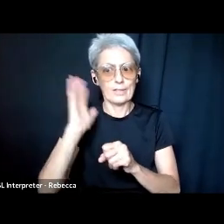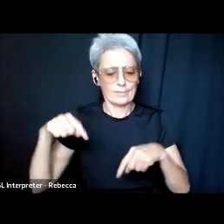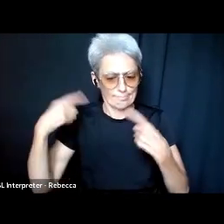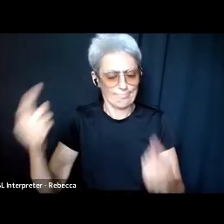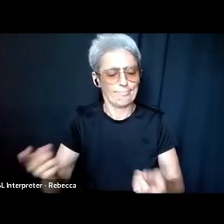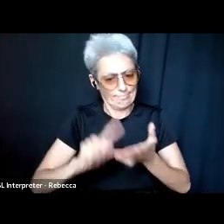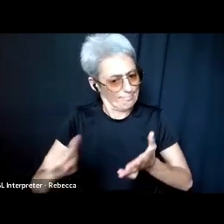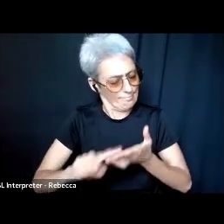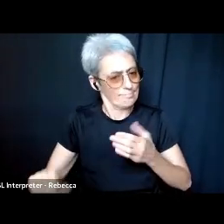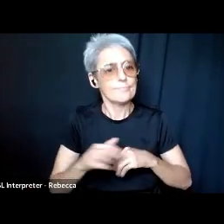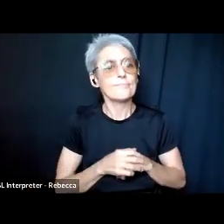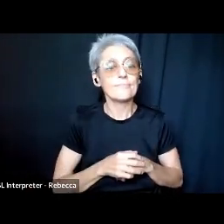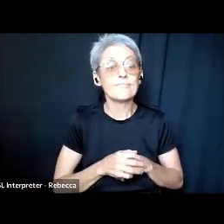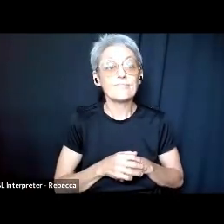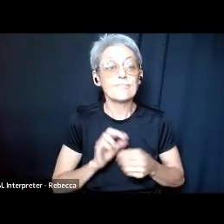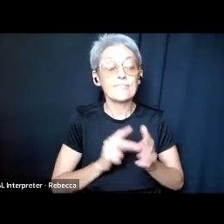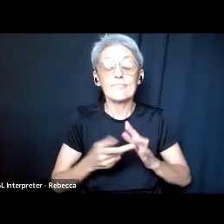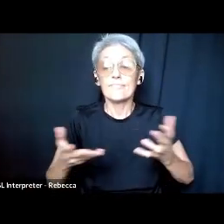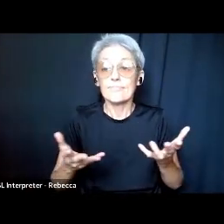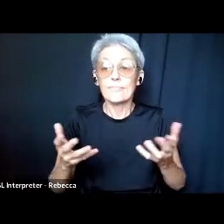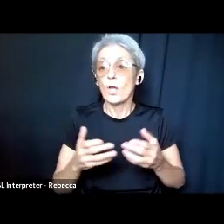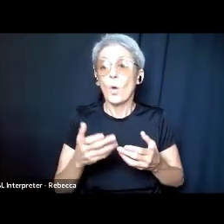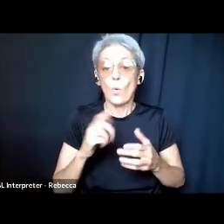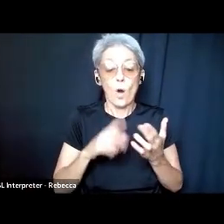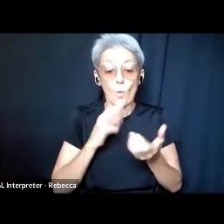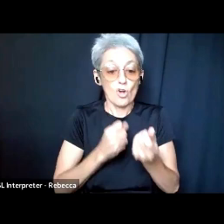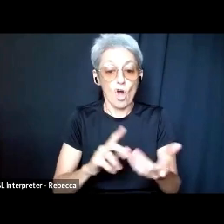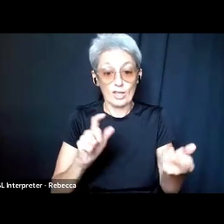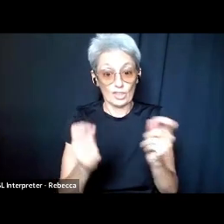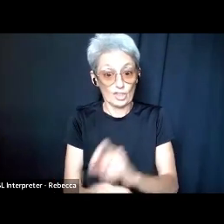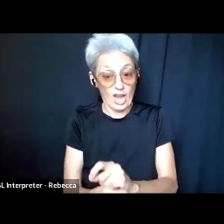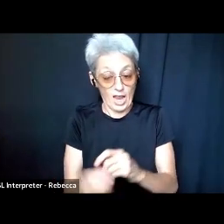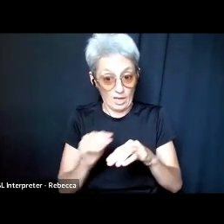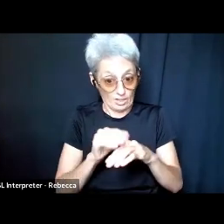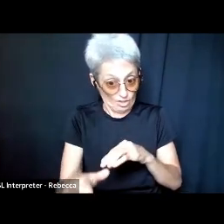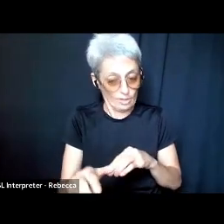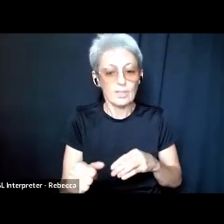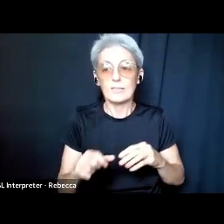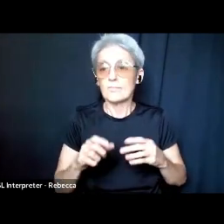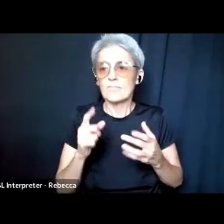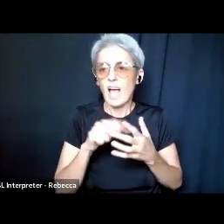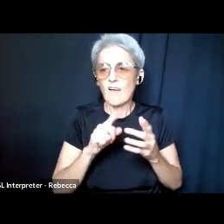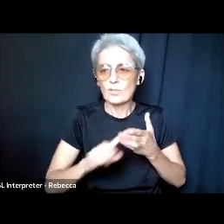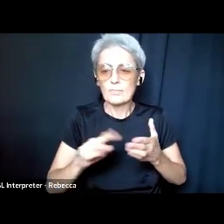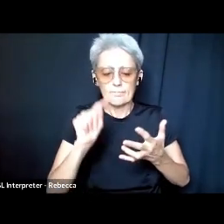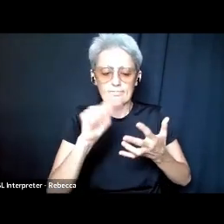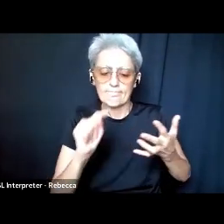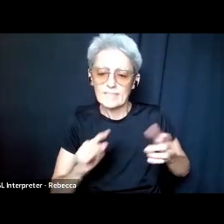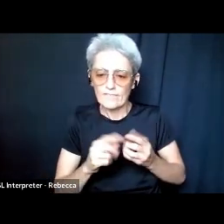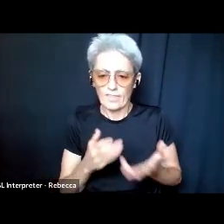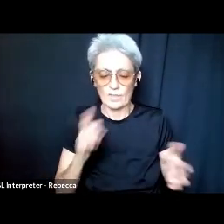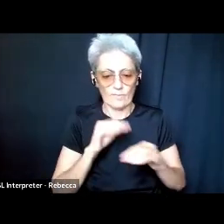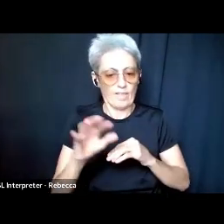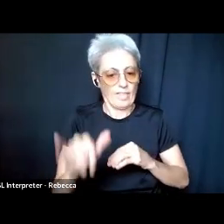if you're looking for what's going to make change happen, you have to look at different factors that will affect that.